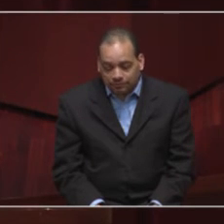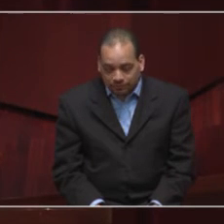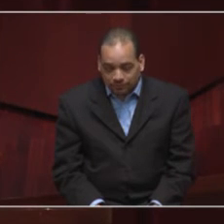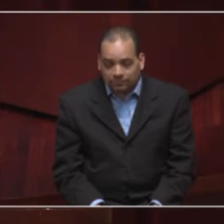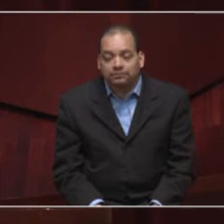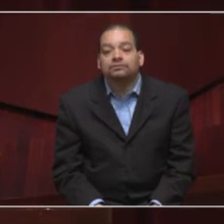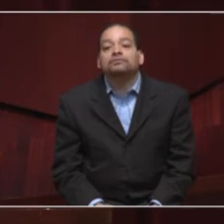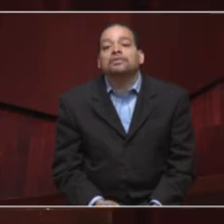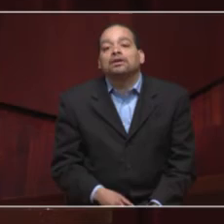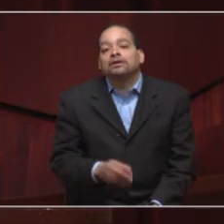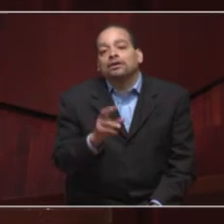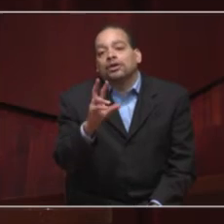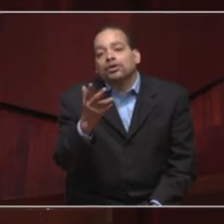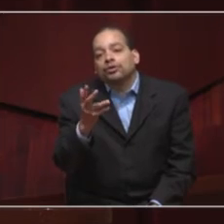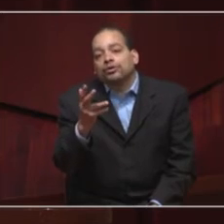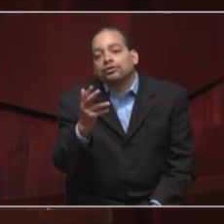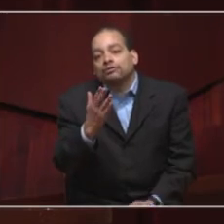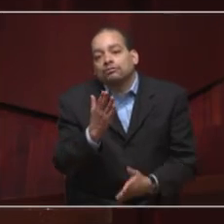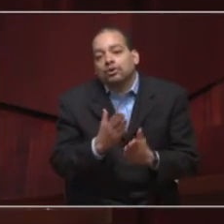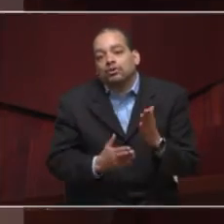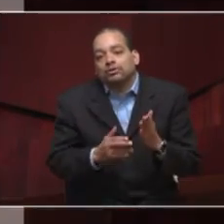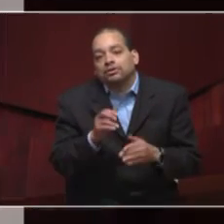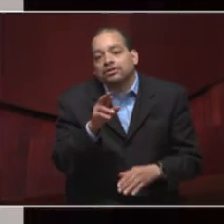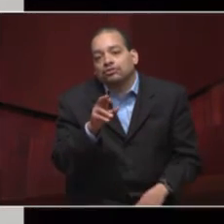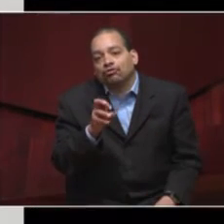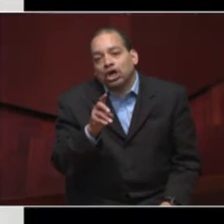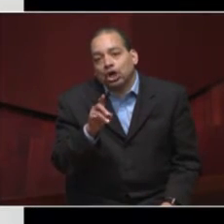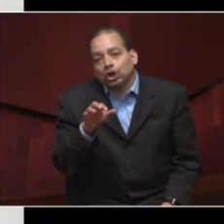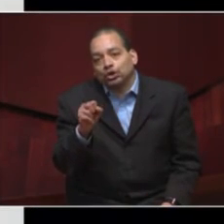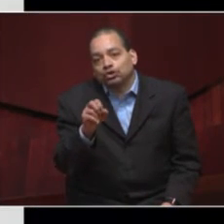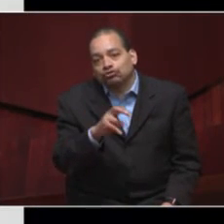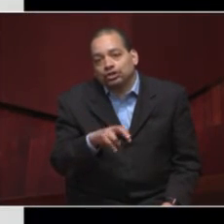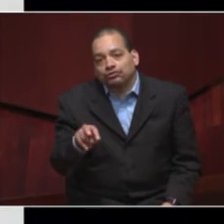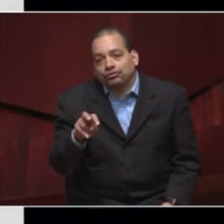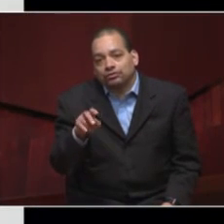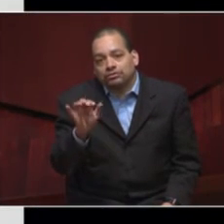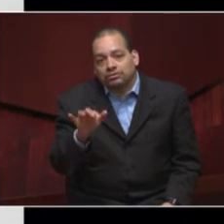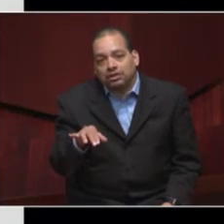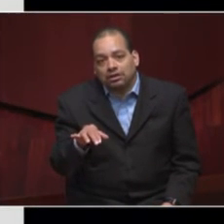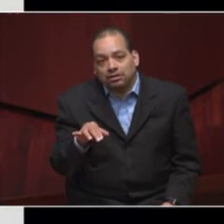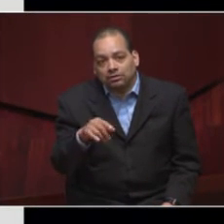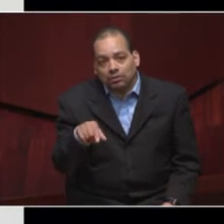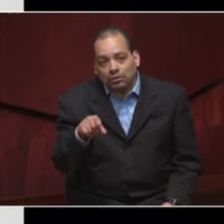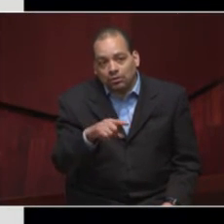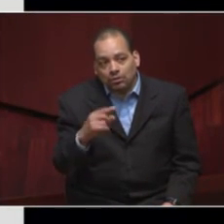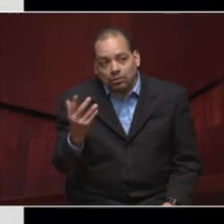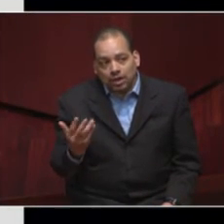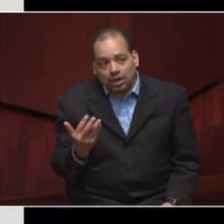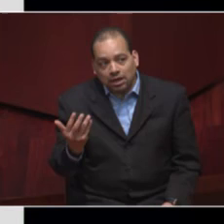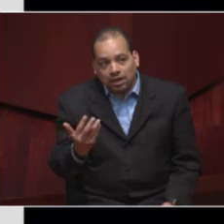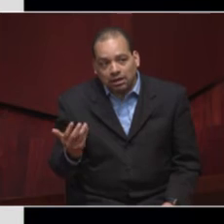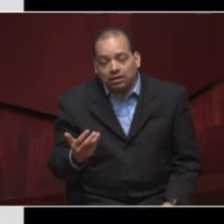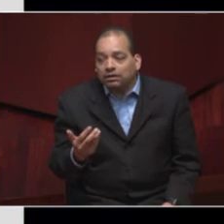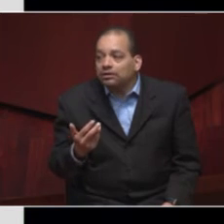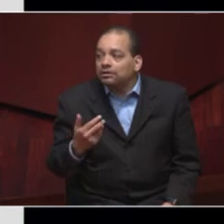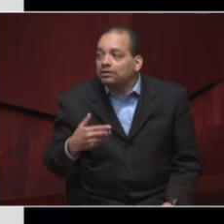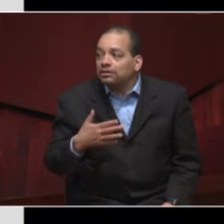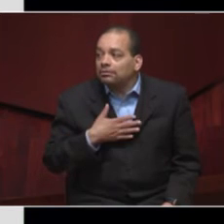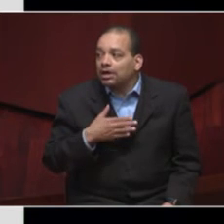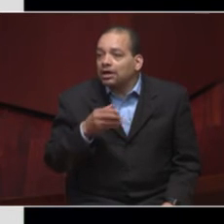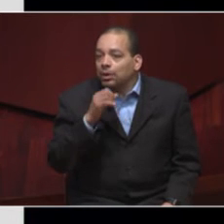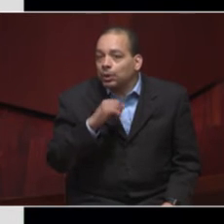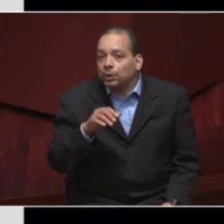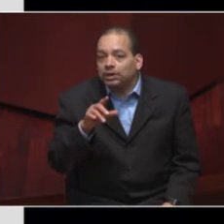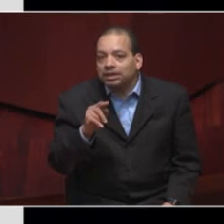the third interdependent component is records transfers. This is the darling everybody's been waiting for. I'll use my old